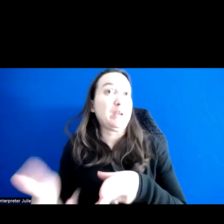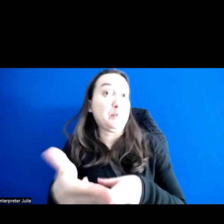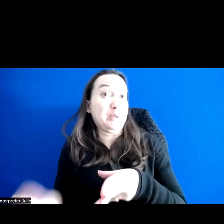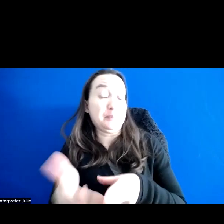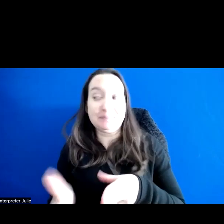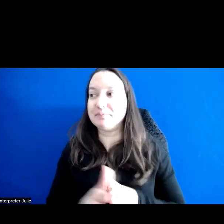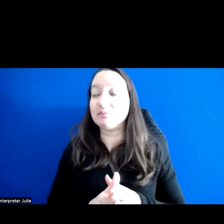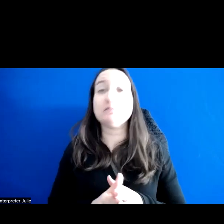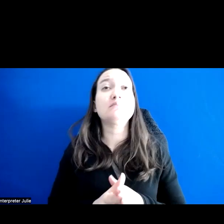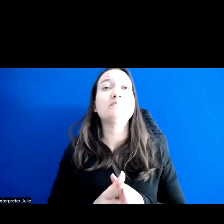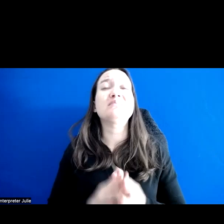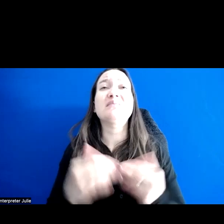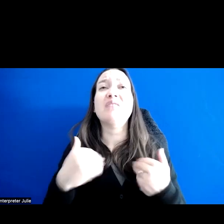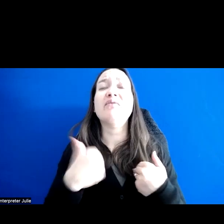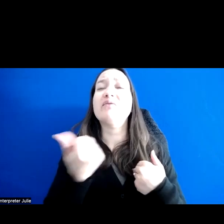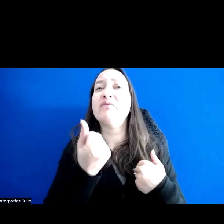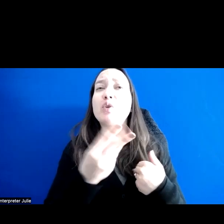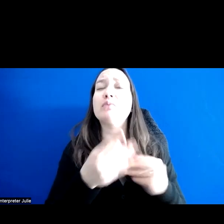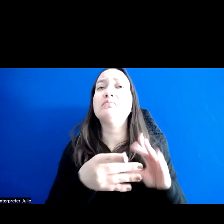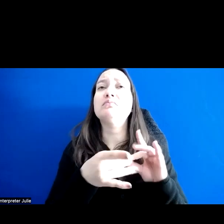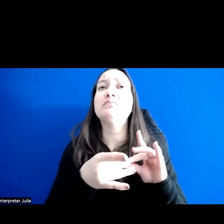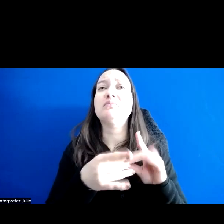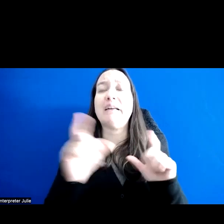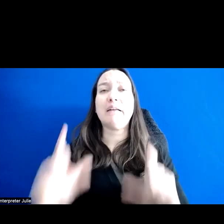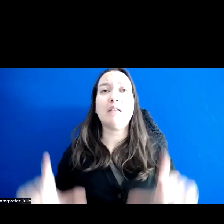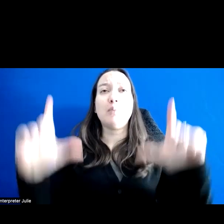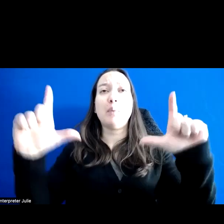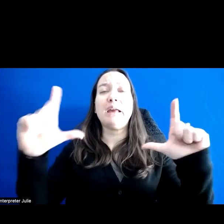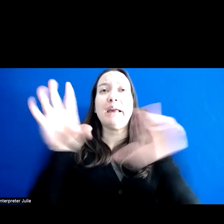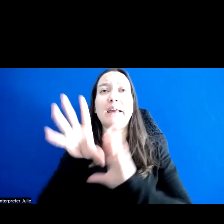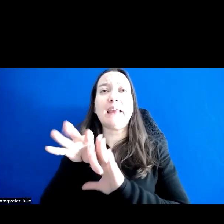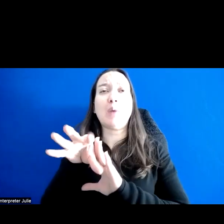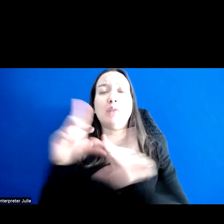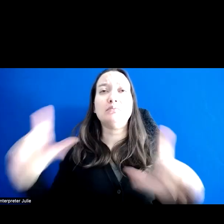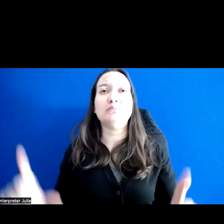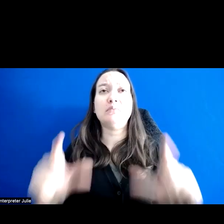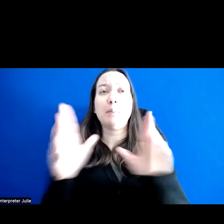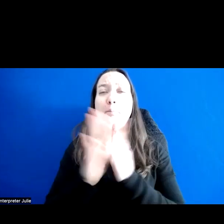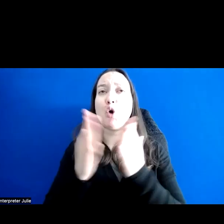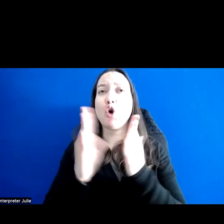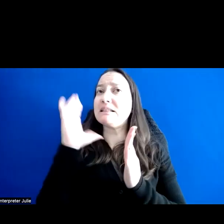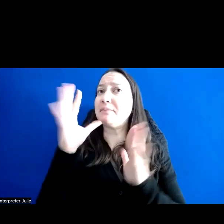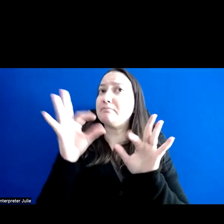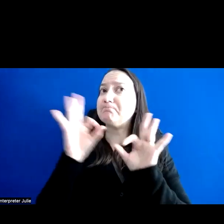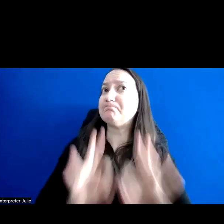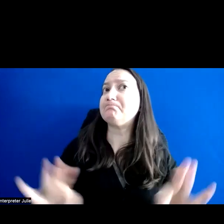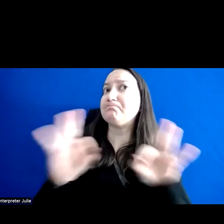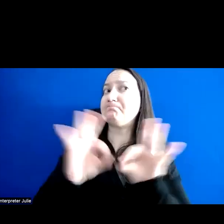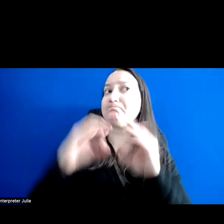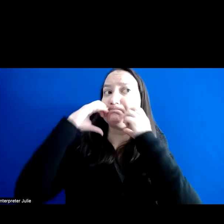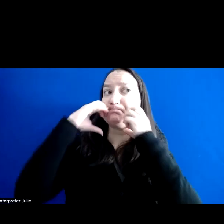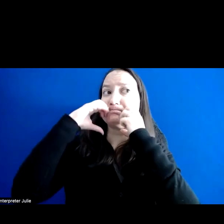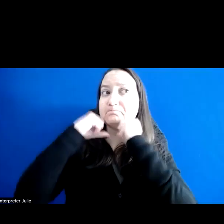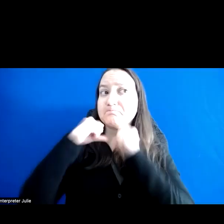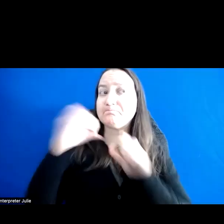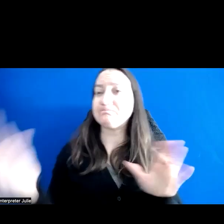might, running through a sequence of holding up to the camera a sequence of texts which seem to me important, starting